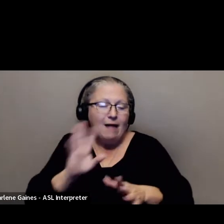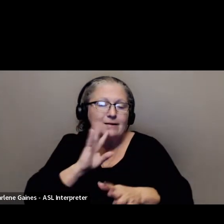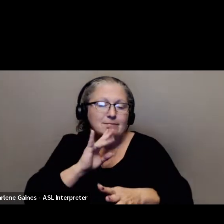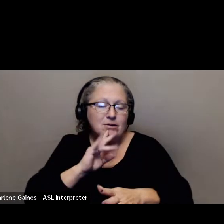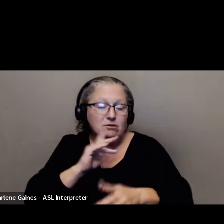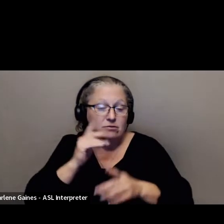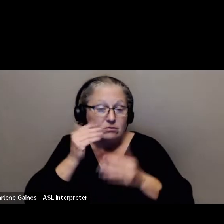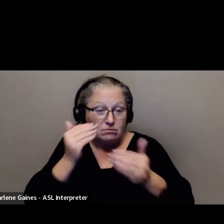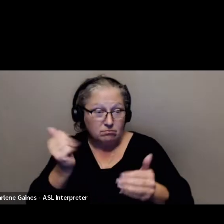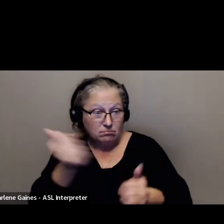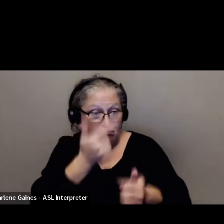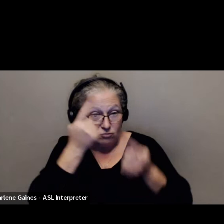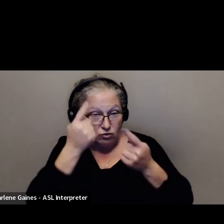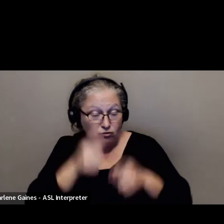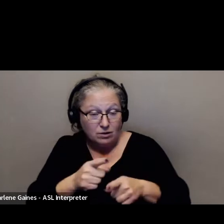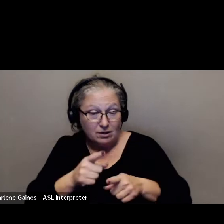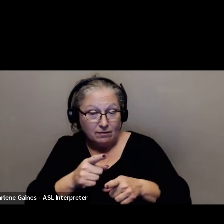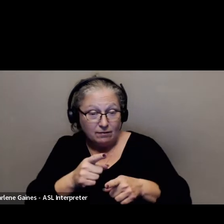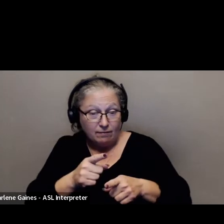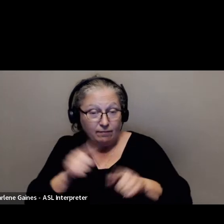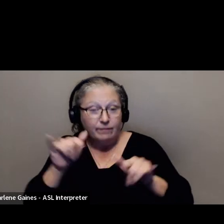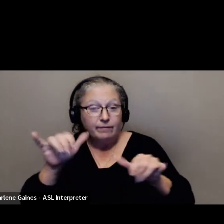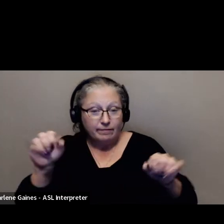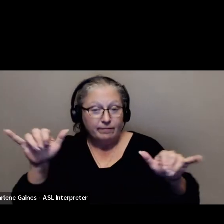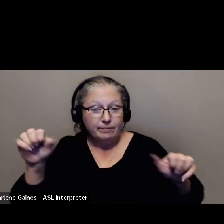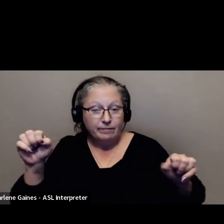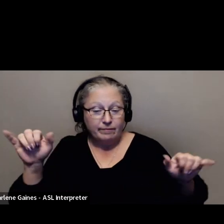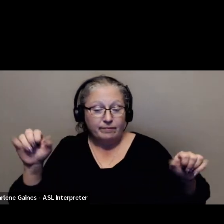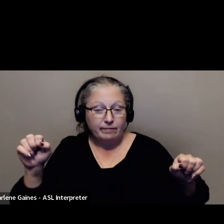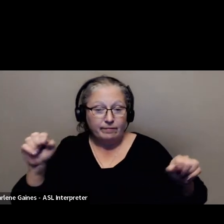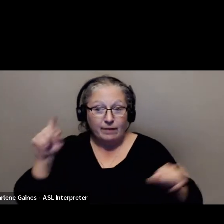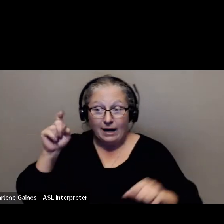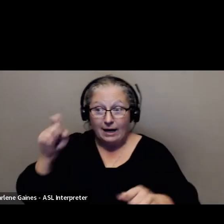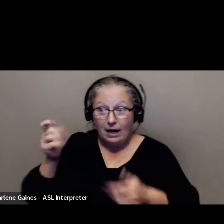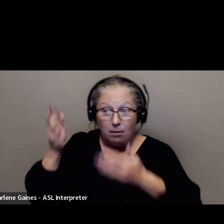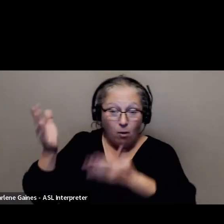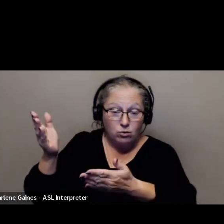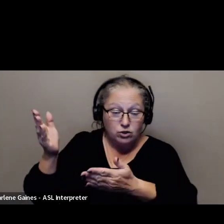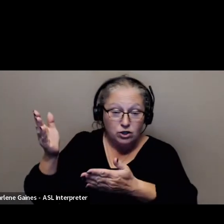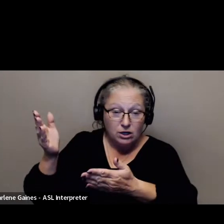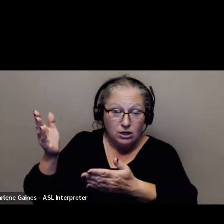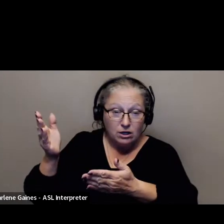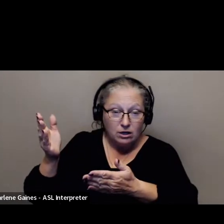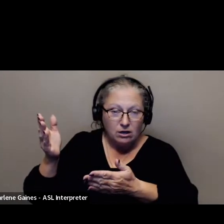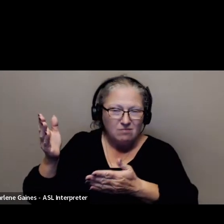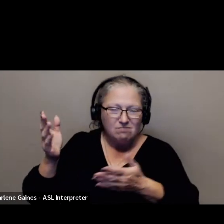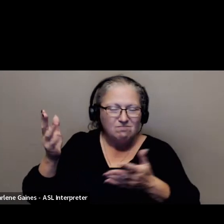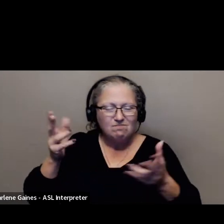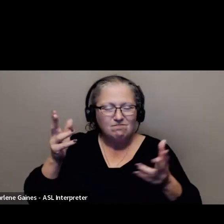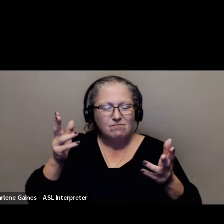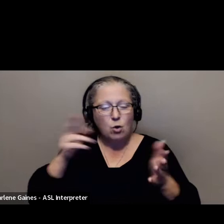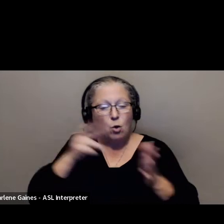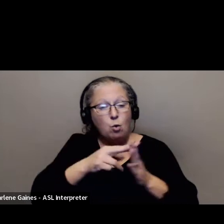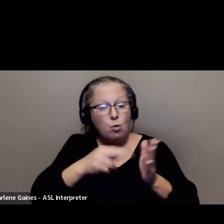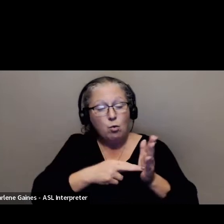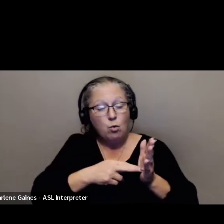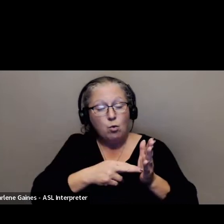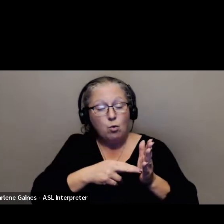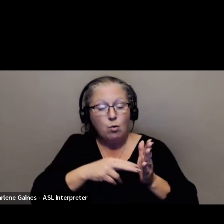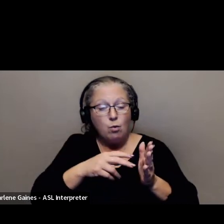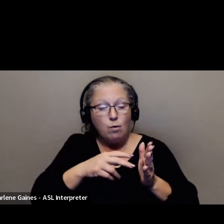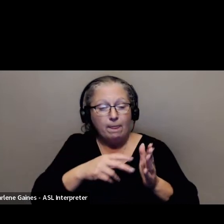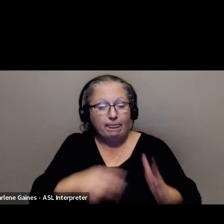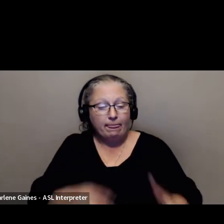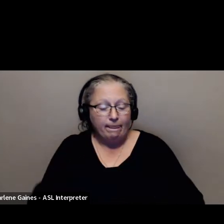Is that okay with everybody? Yes. Yes. Do we need a motion or anything? It's more of the rule